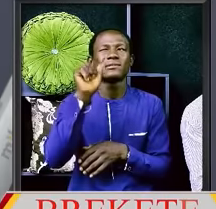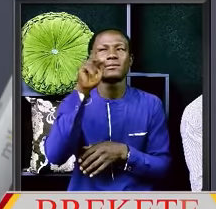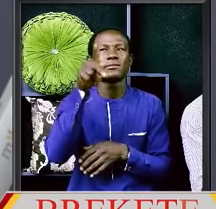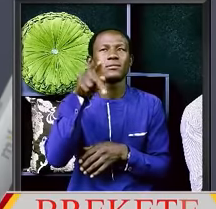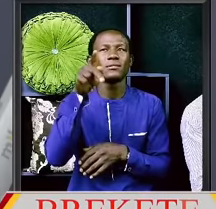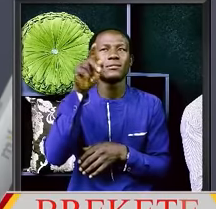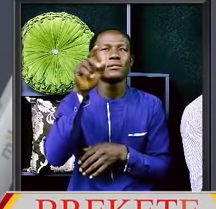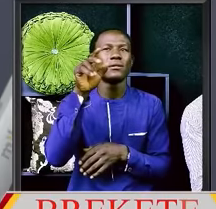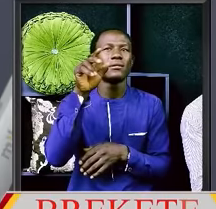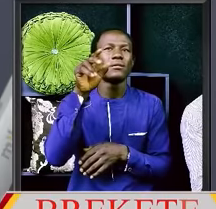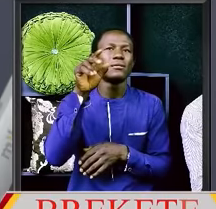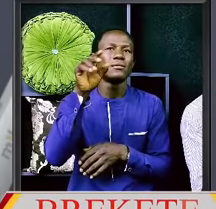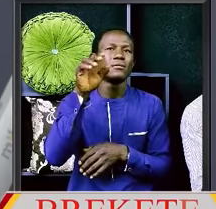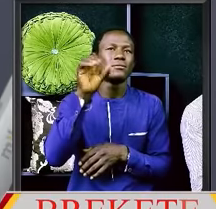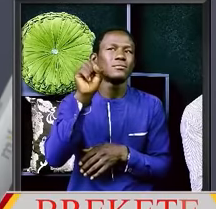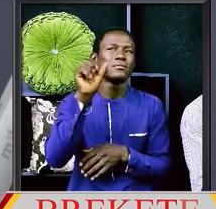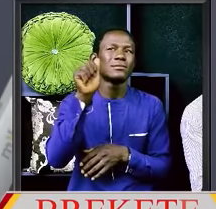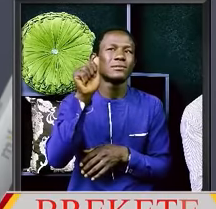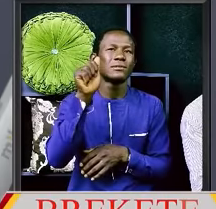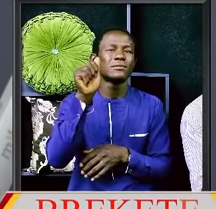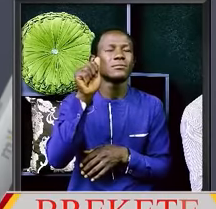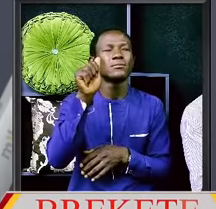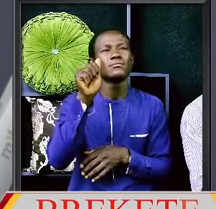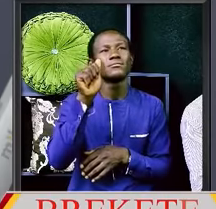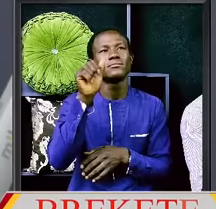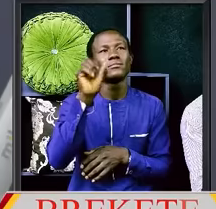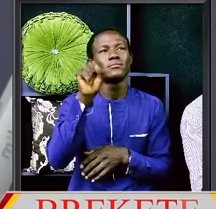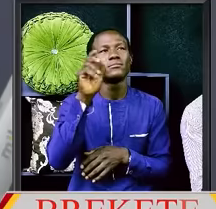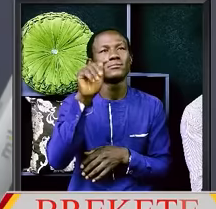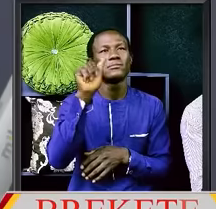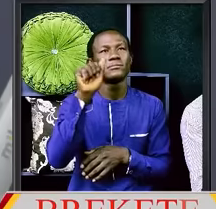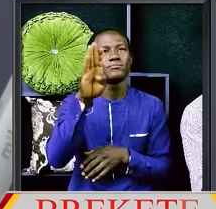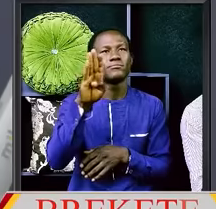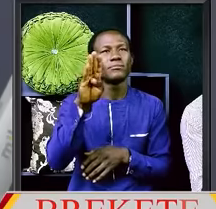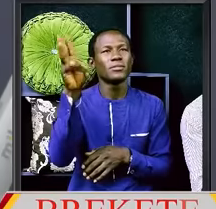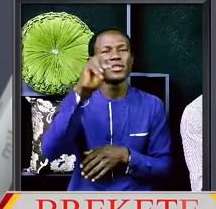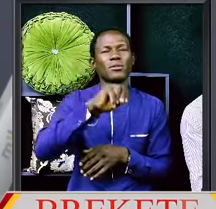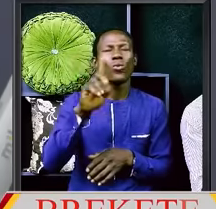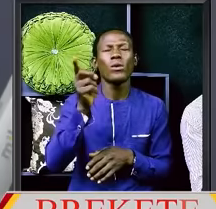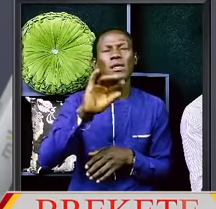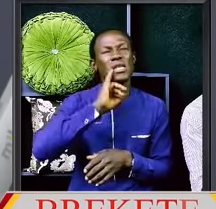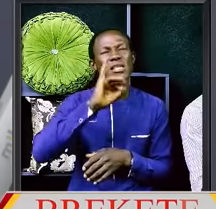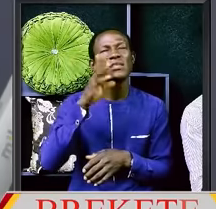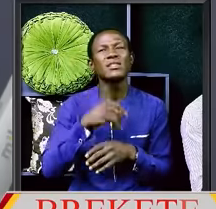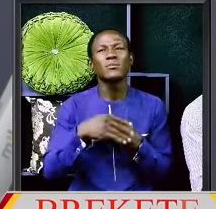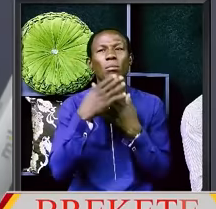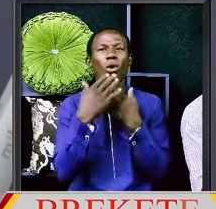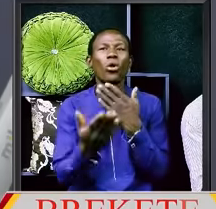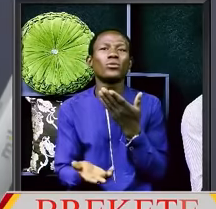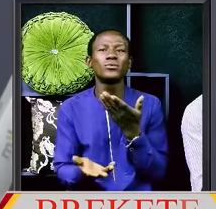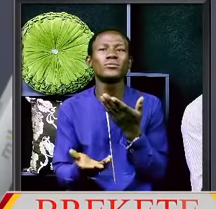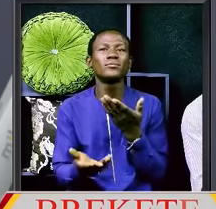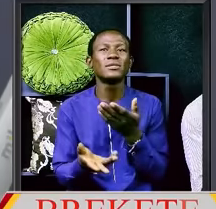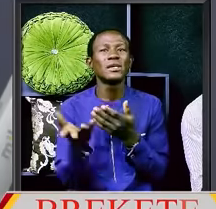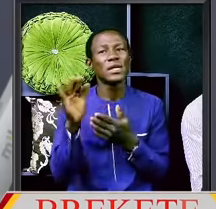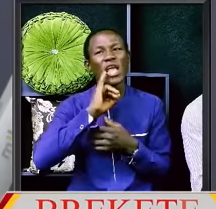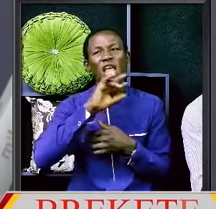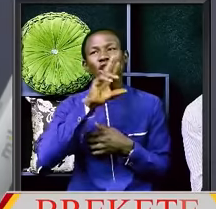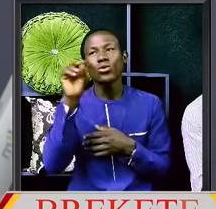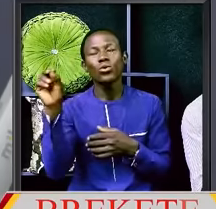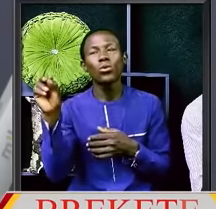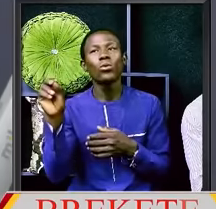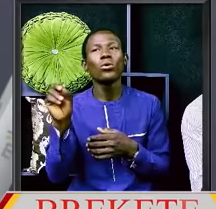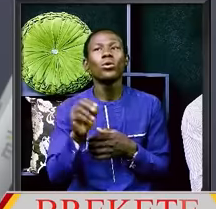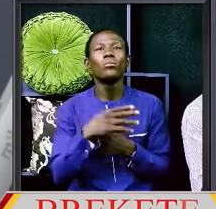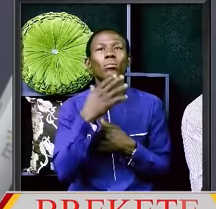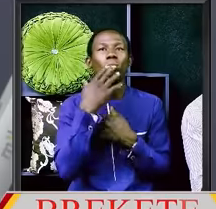There was nobody blood. Saw a drop of blood on him. He was not wearing anything. He was wearing a trouser jeans and a boxer shirt. The video is on